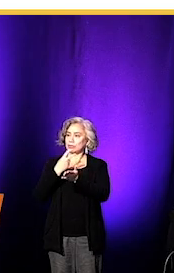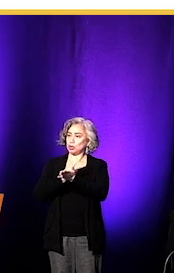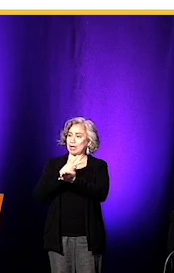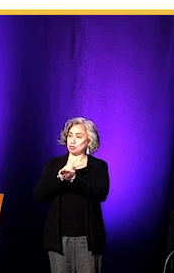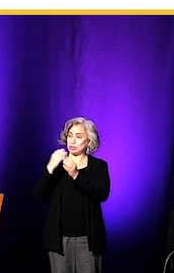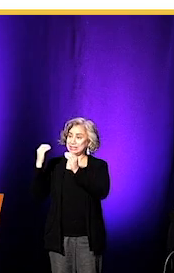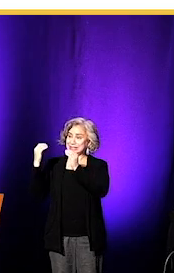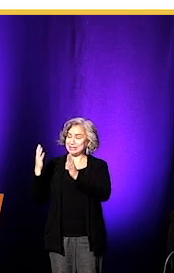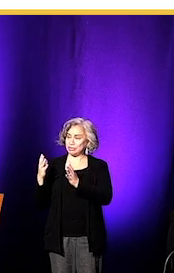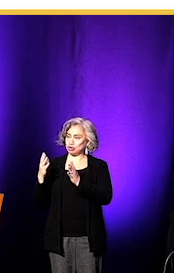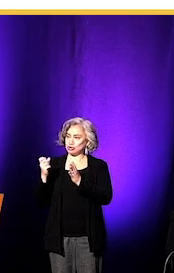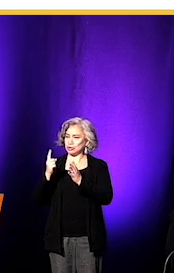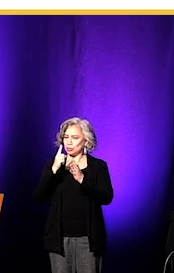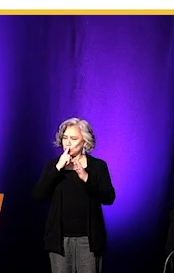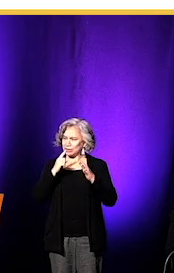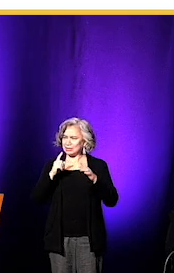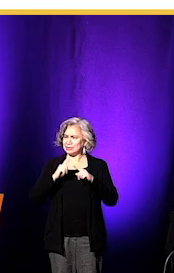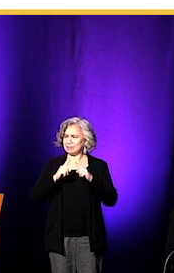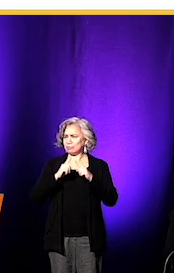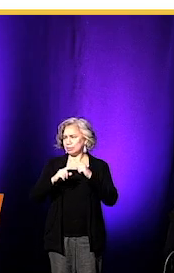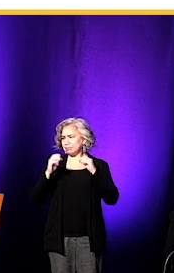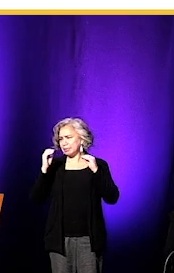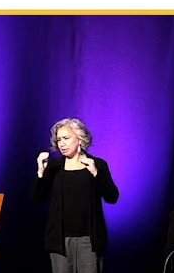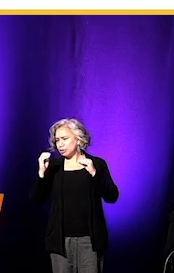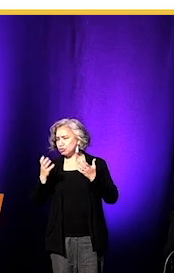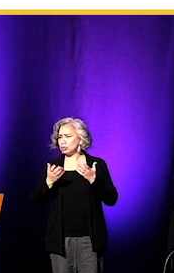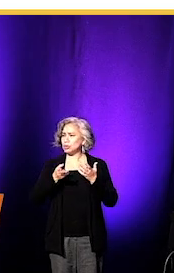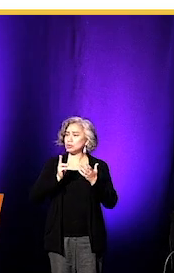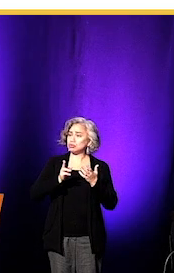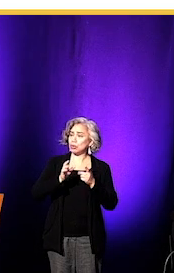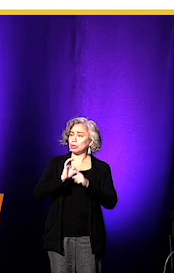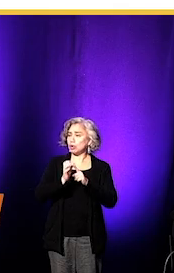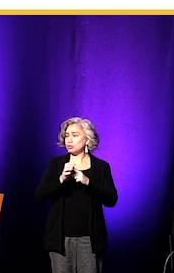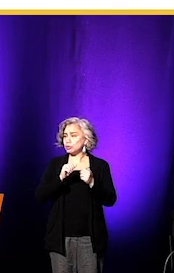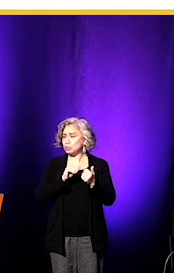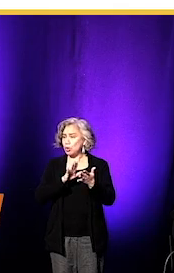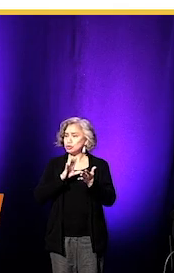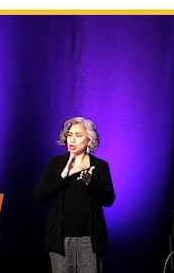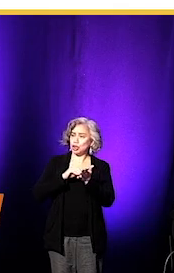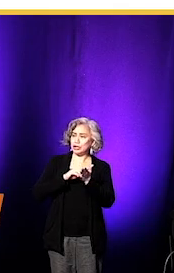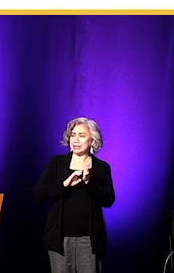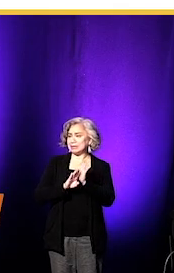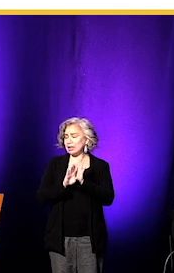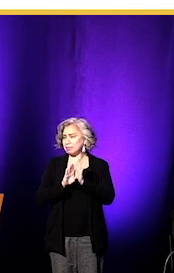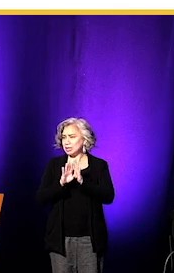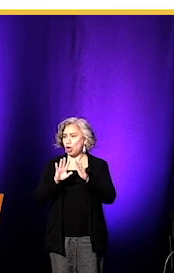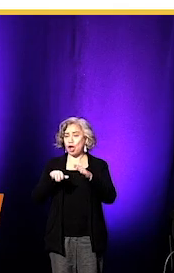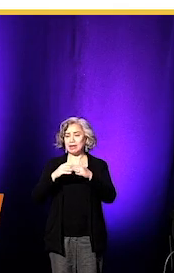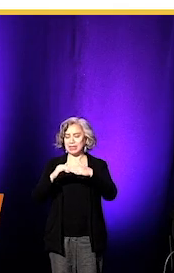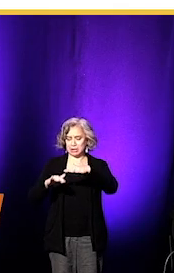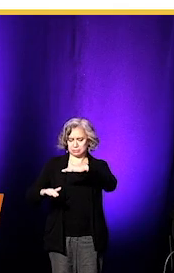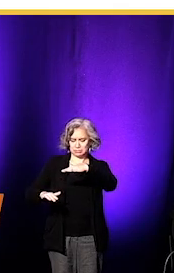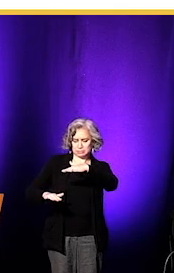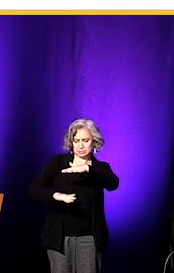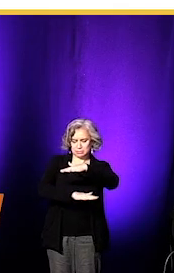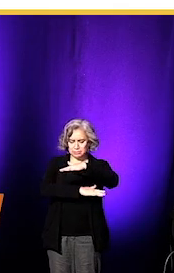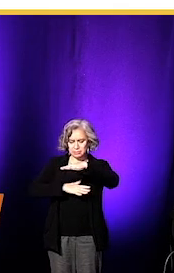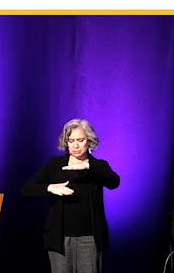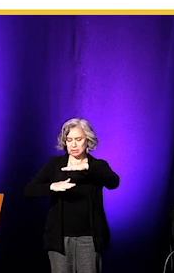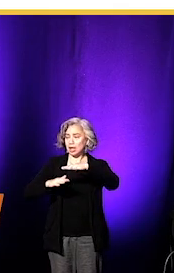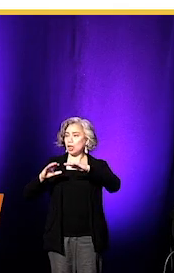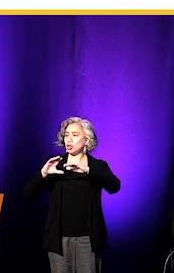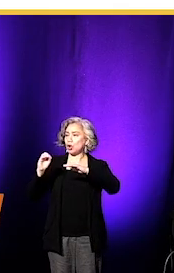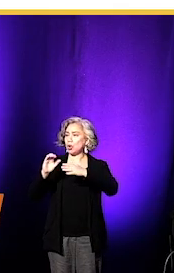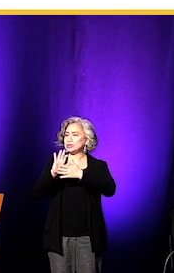a Freudian pedagogical and a cultural historical approach to learning and development undergirded program co-designs and the shared ethic